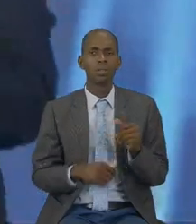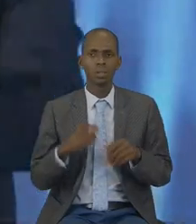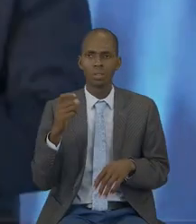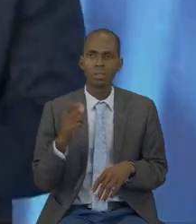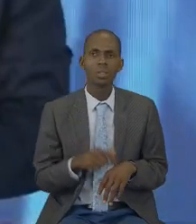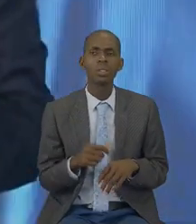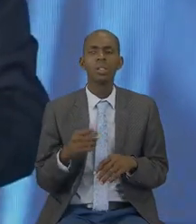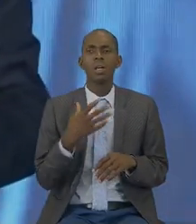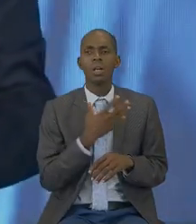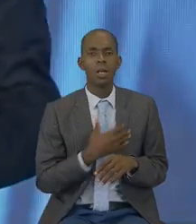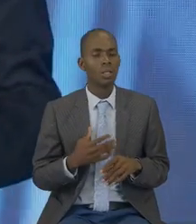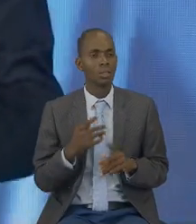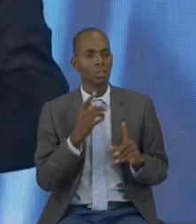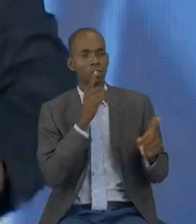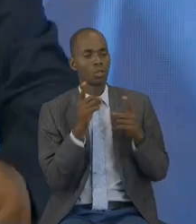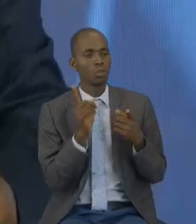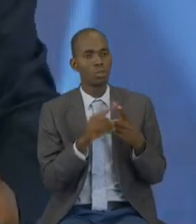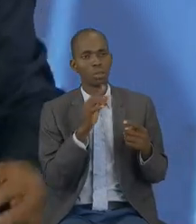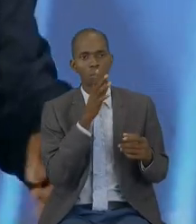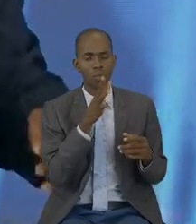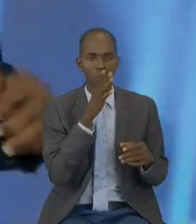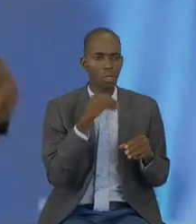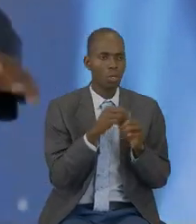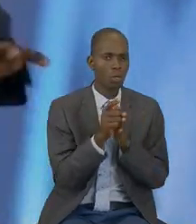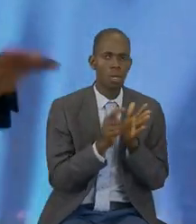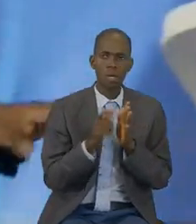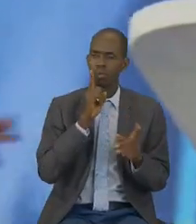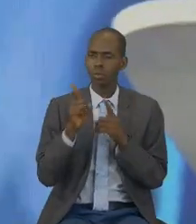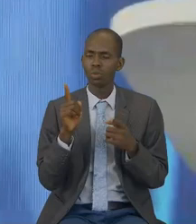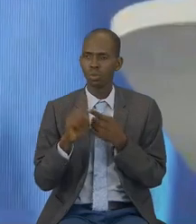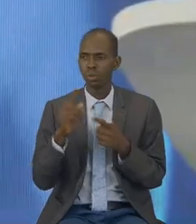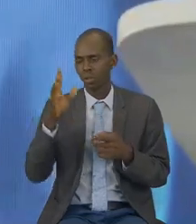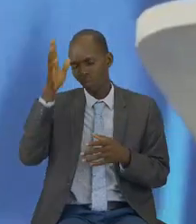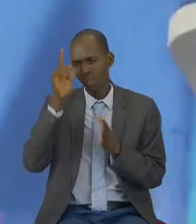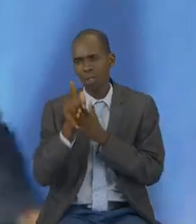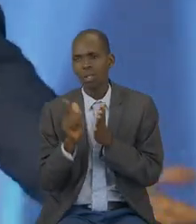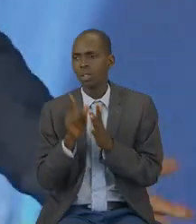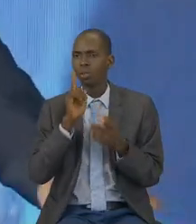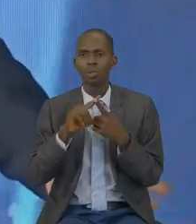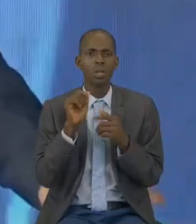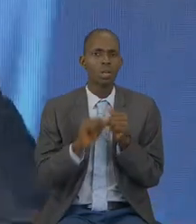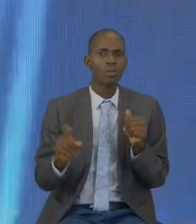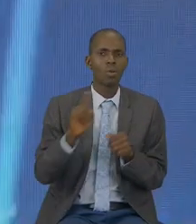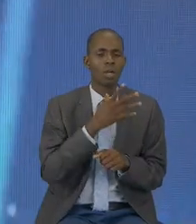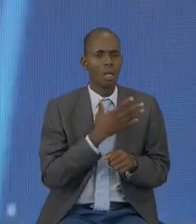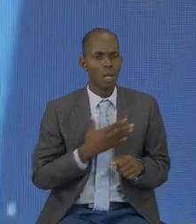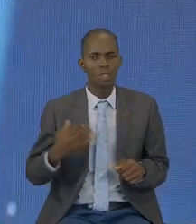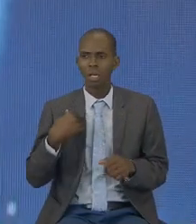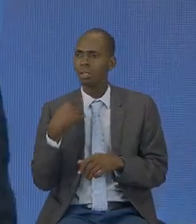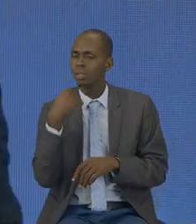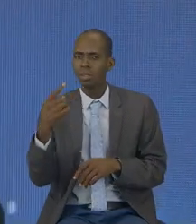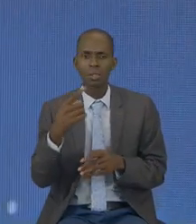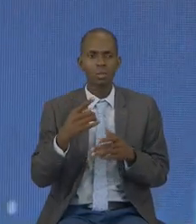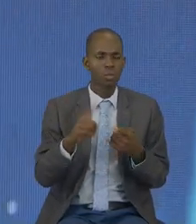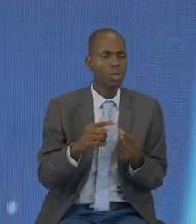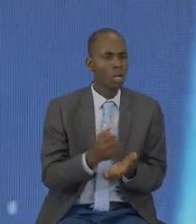complaining. I talk to the mother-in-law, I talk to the father-in-law, I talk to everybody, and things are still like this. You